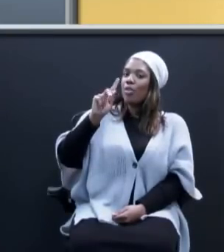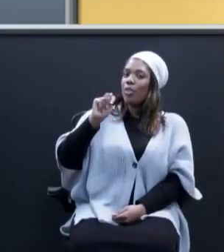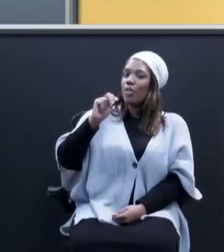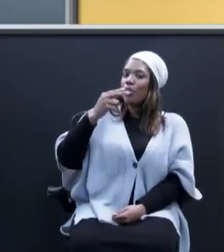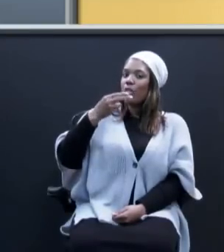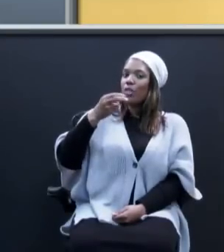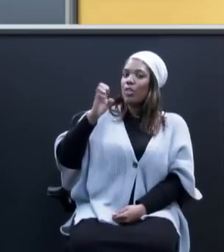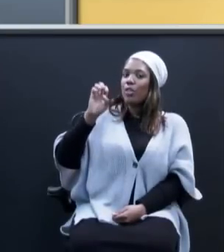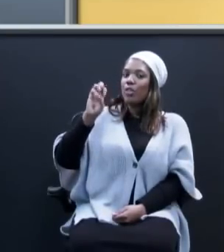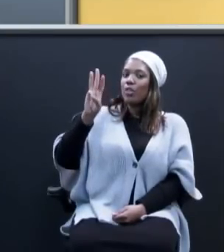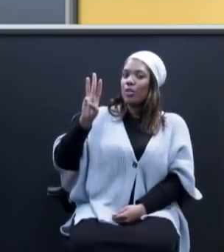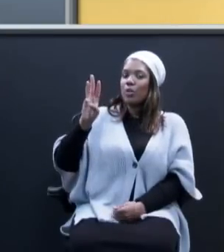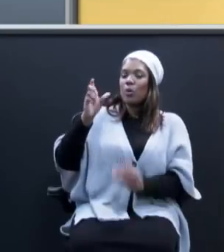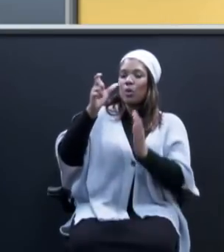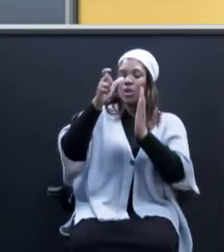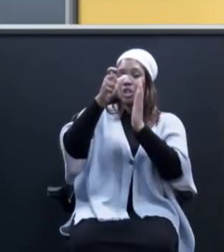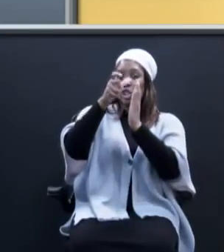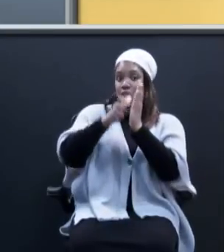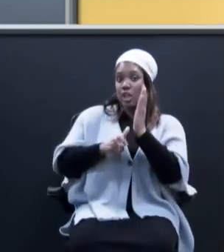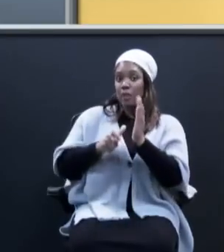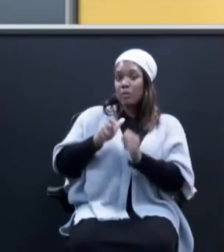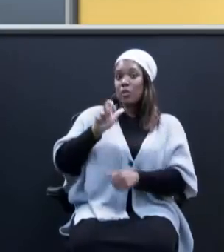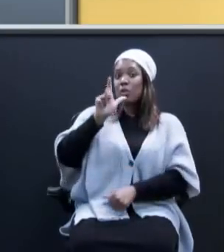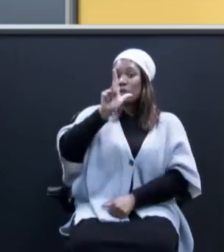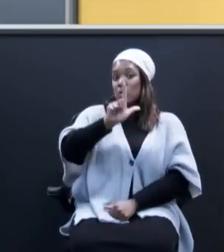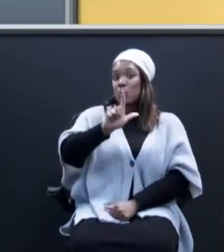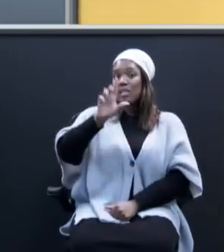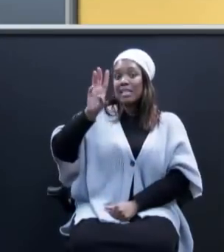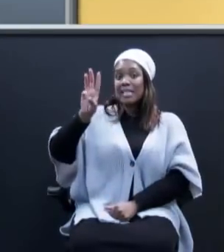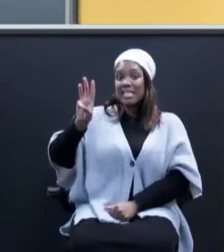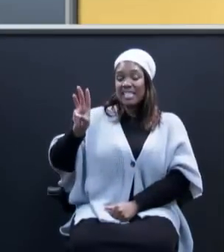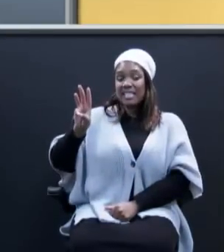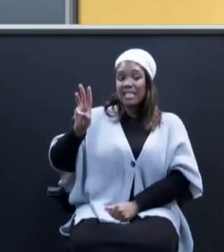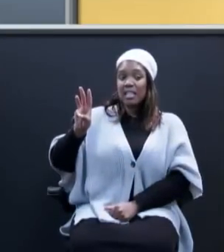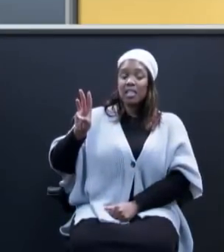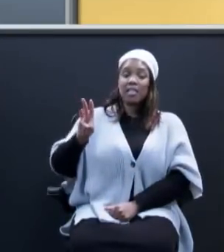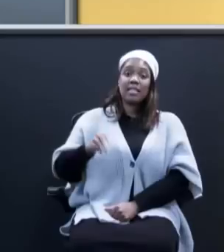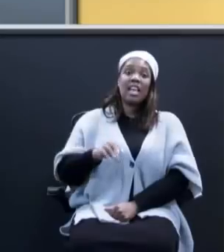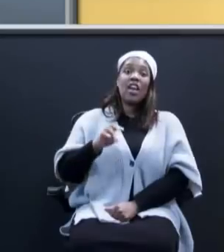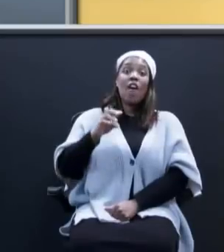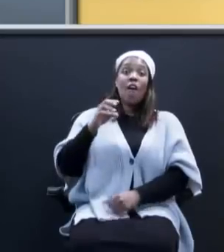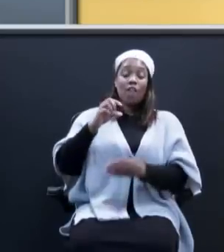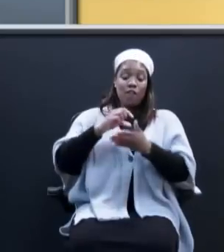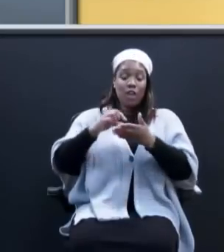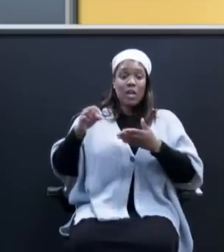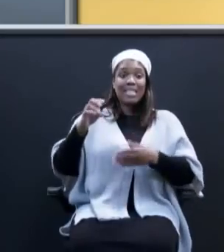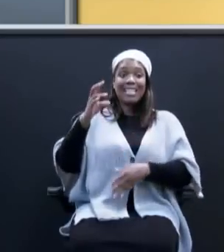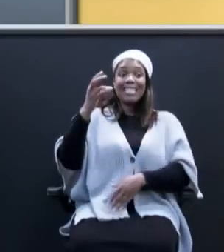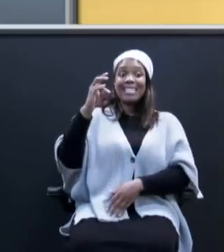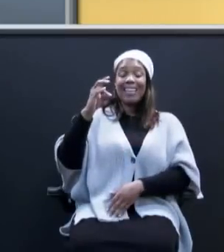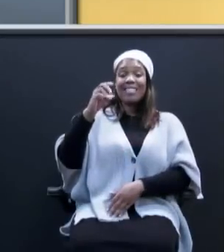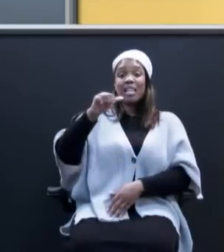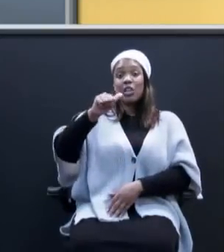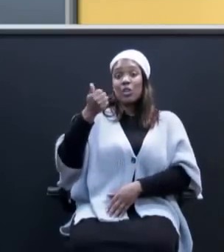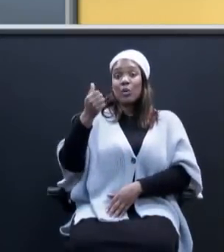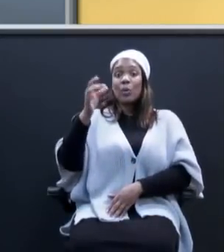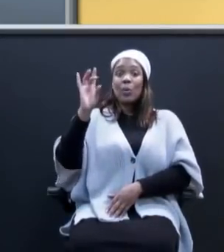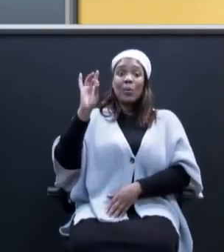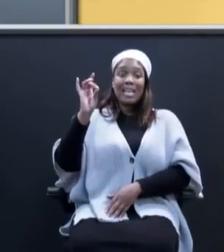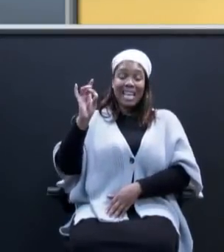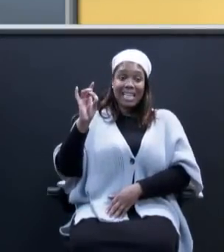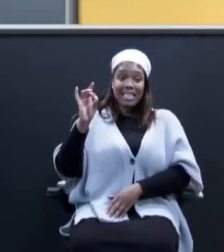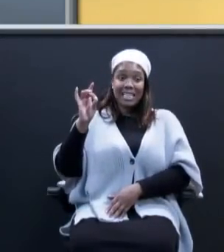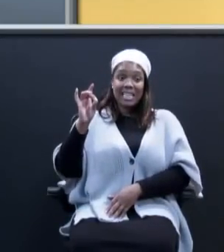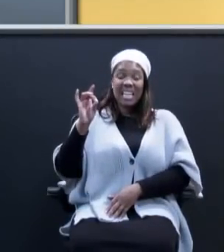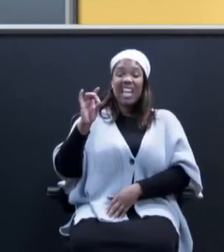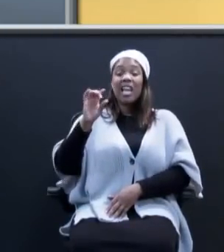Matthew chapter 26. Because, sisters and brothers, that's why we read this book. That's why we take time. I want everybody to read it. Too many people are listening to people tell them